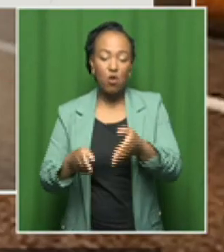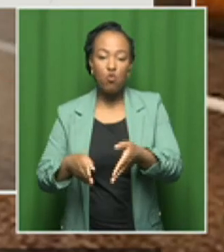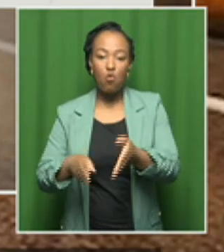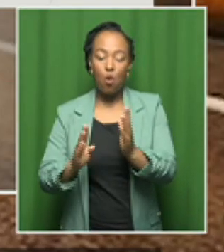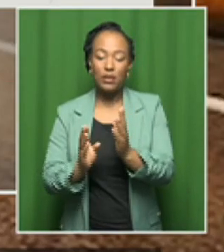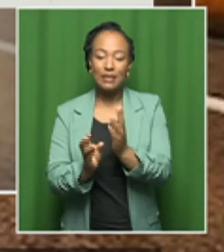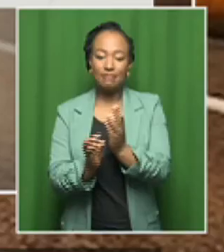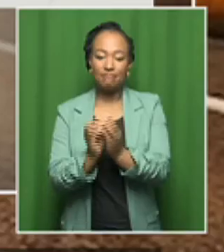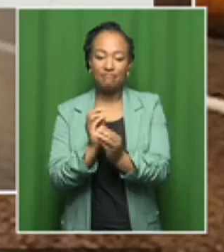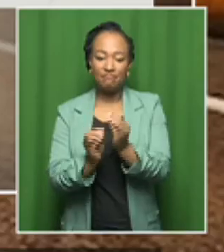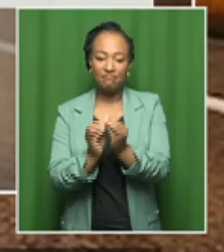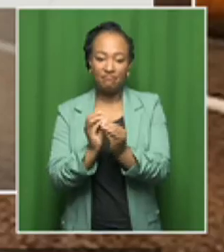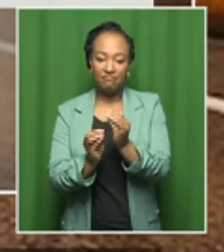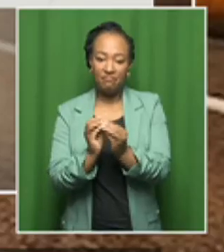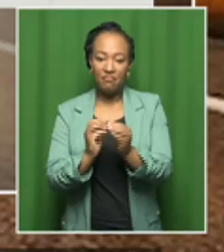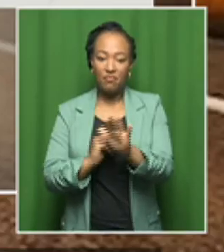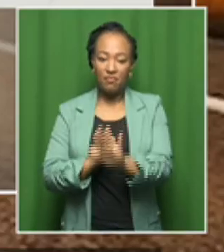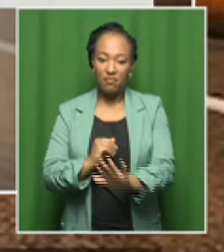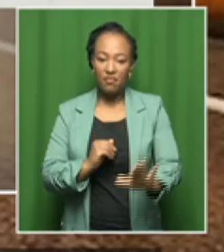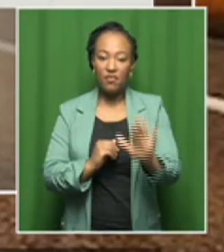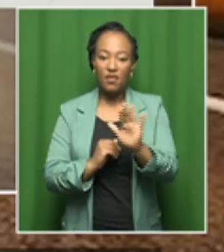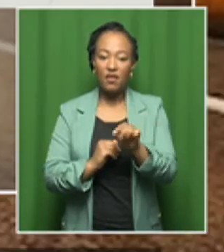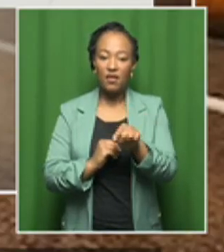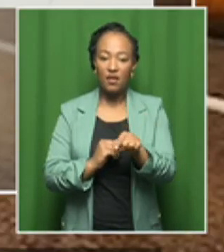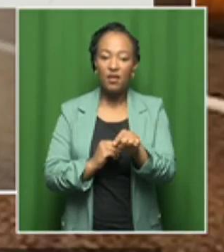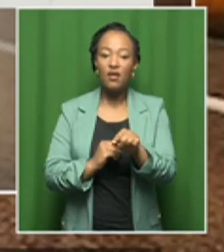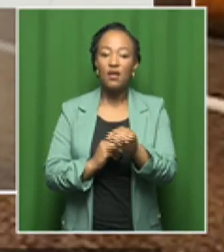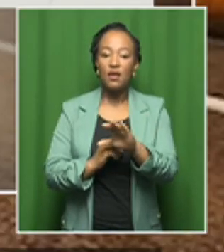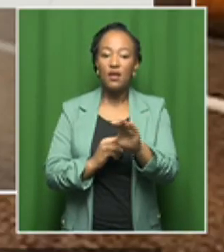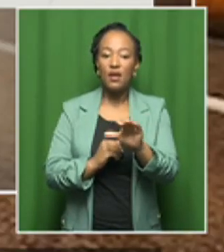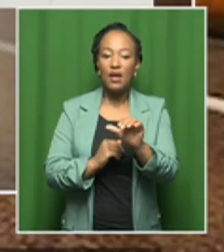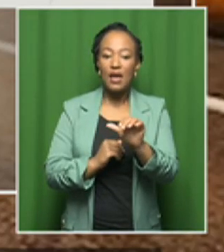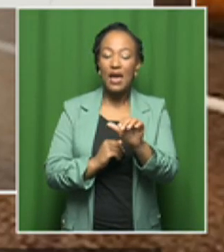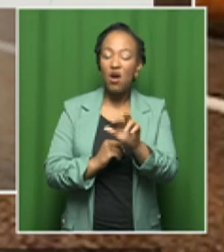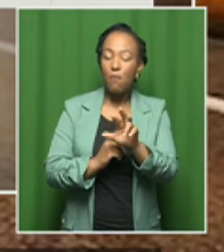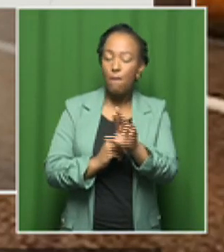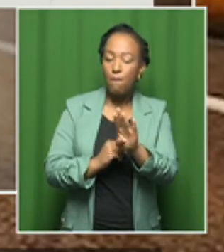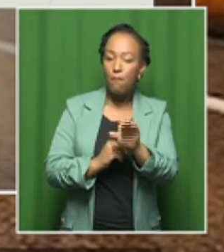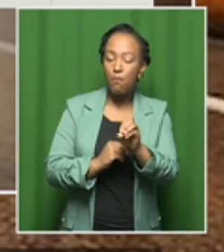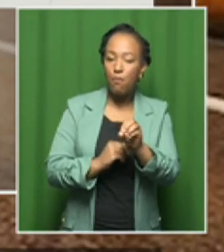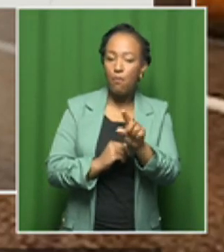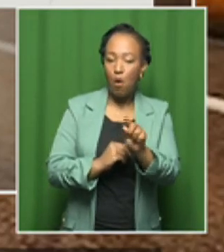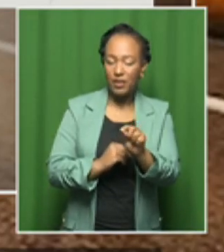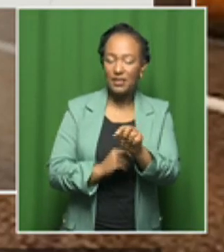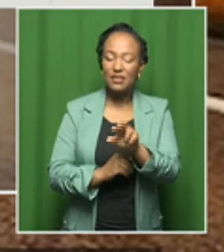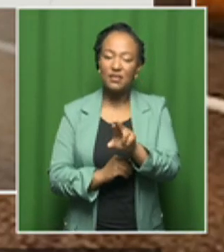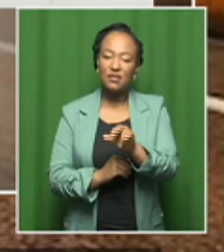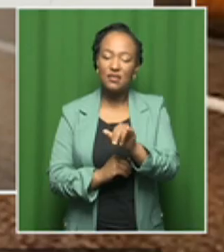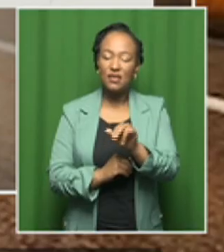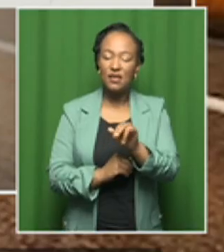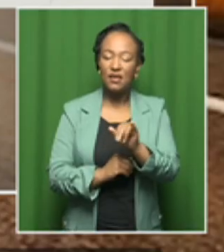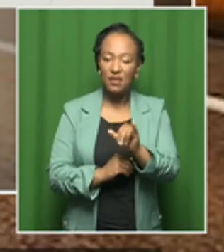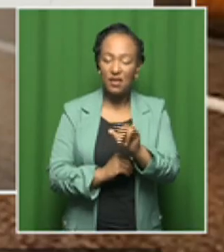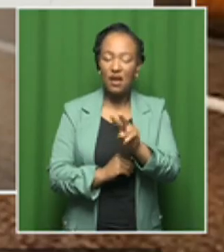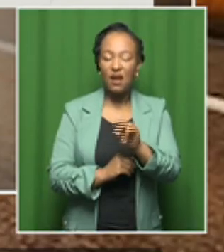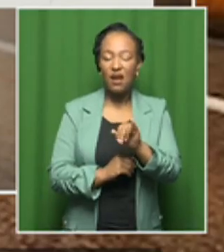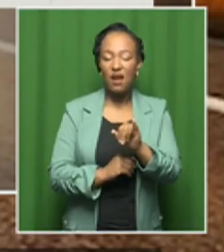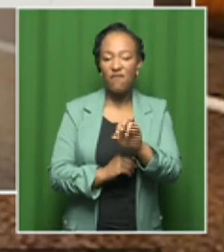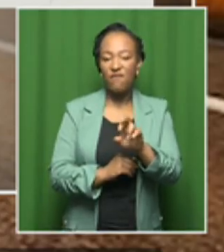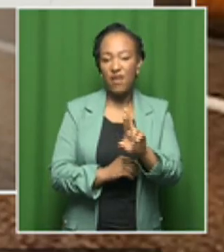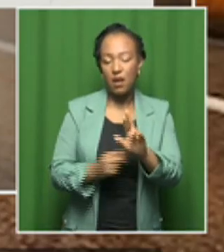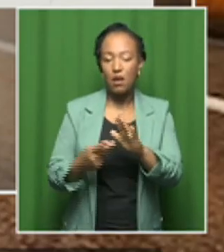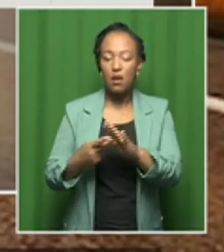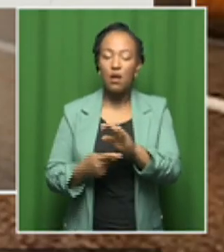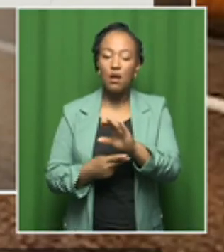Botreffer and Caledon, up to 3 work zones. You can sit 20 minutes at each. That's an extra hour on your travels to get through. If you don't fancy it, come off of Botreffer, just go